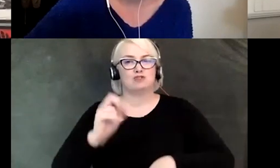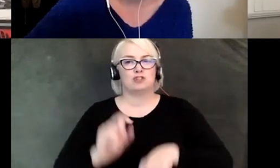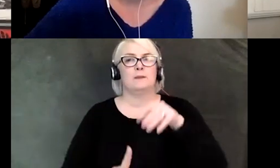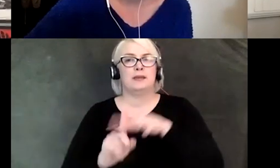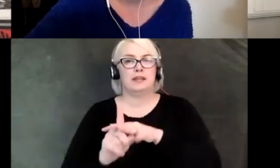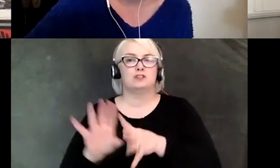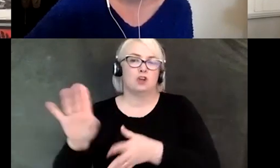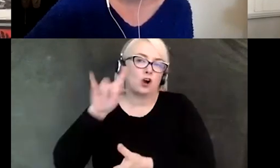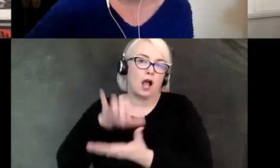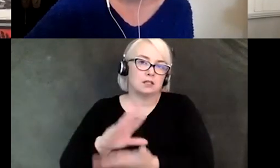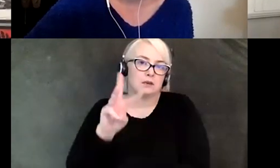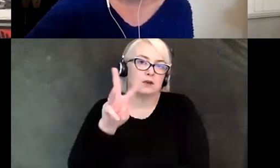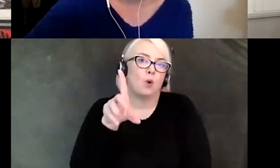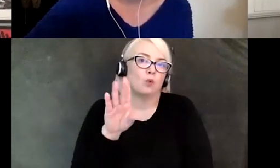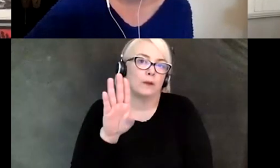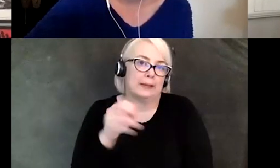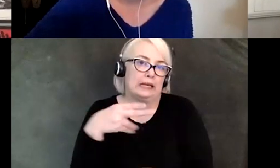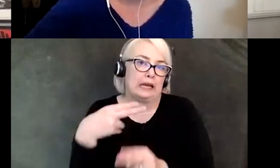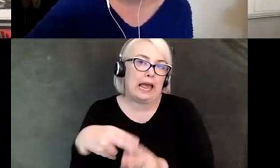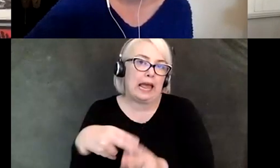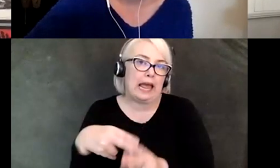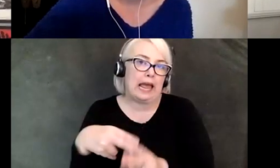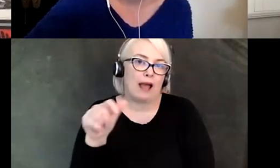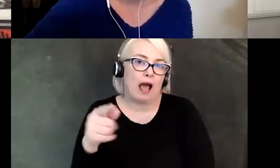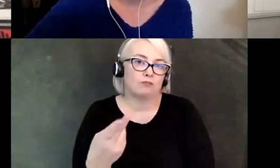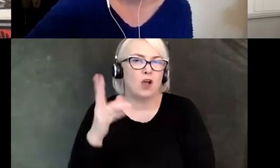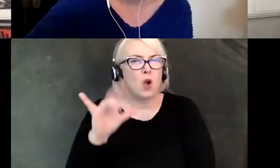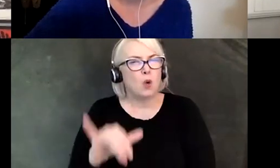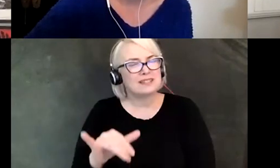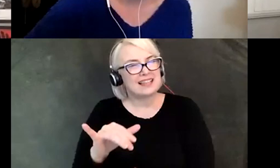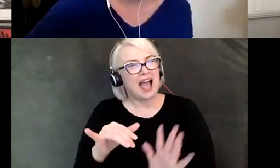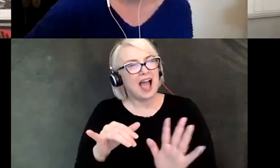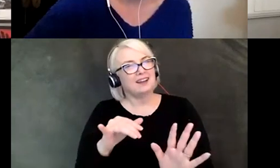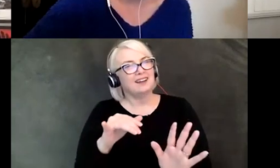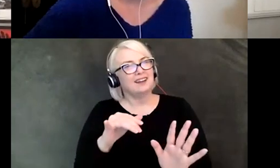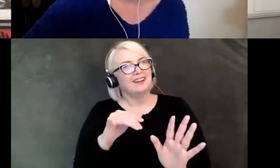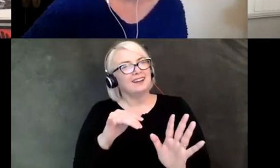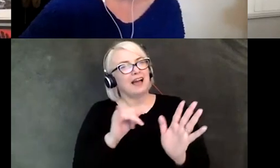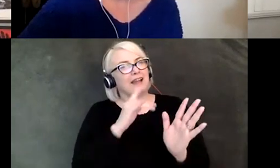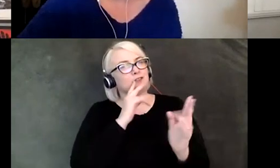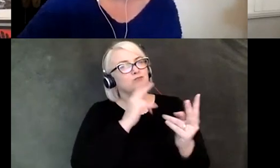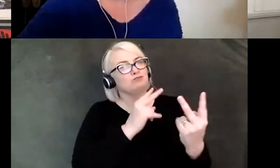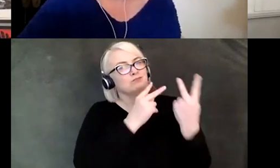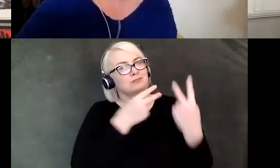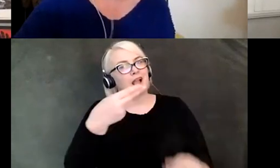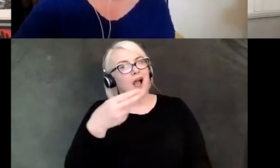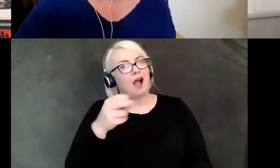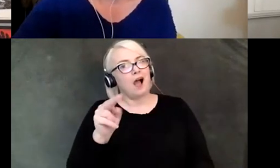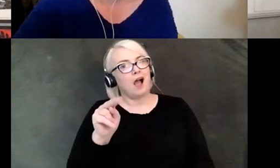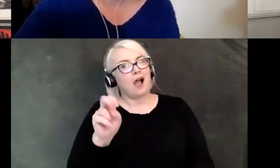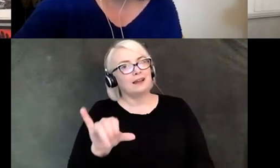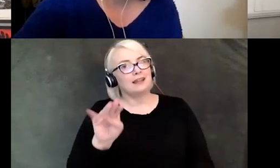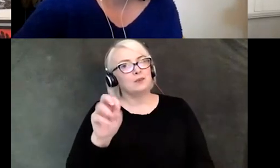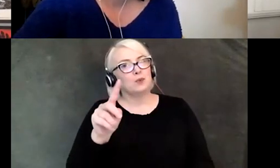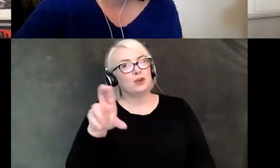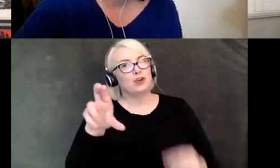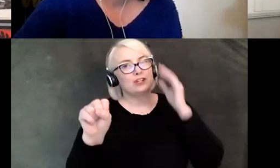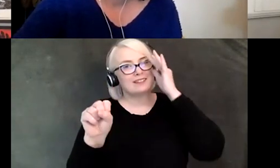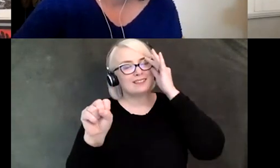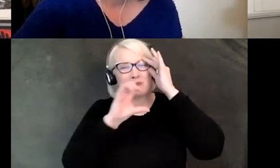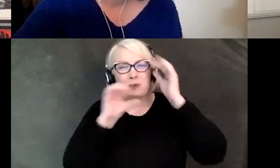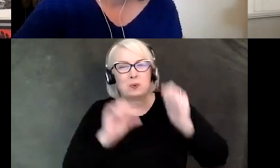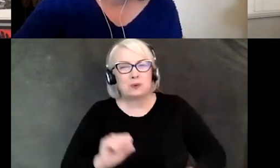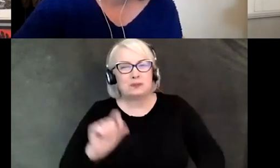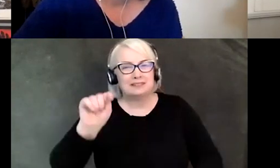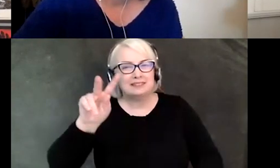named Ralph. Right. That was, was that a honeymooner shout out or was it just a period thing? Yeah. feel like it was a honeymooner shout out that stood up in